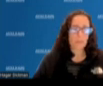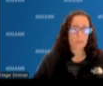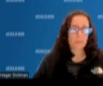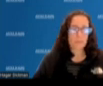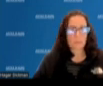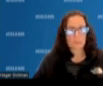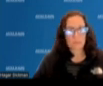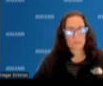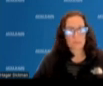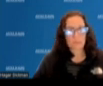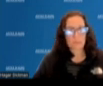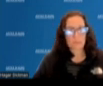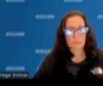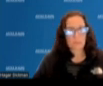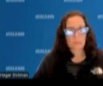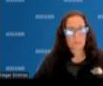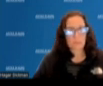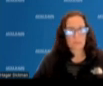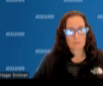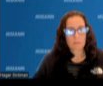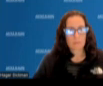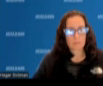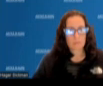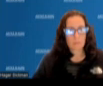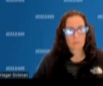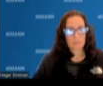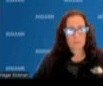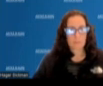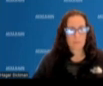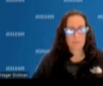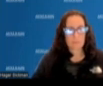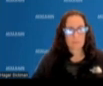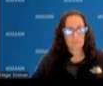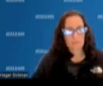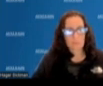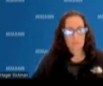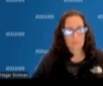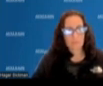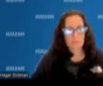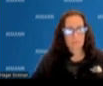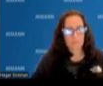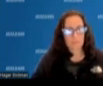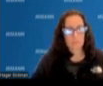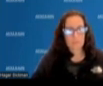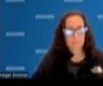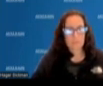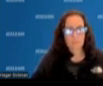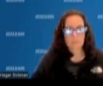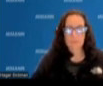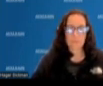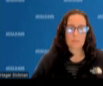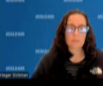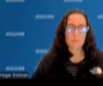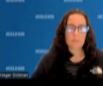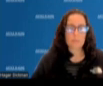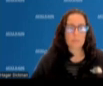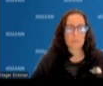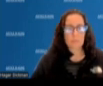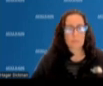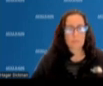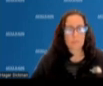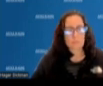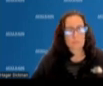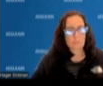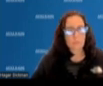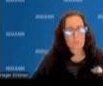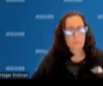addressing, waste and fraud, they're really all cuts at the end of the day. And the reason